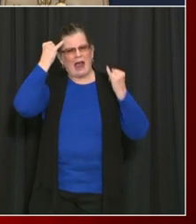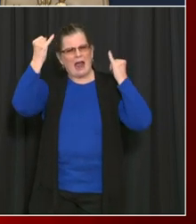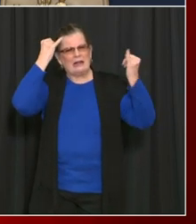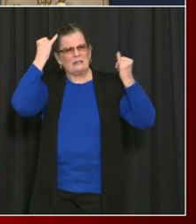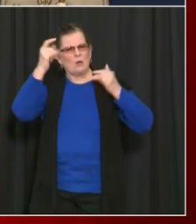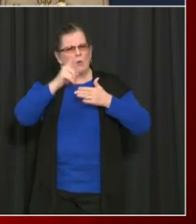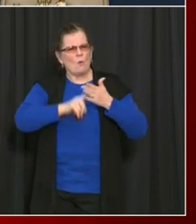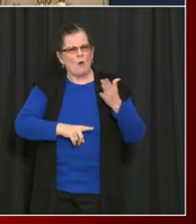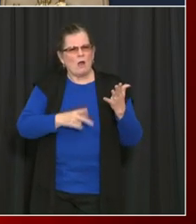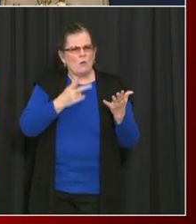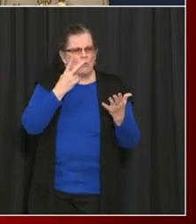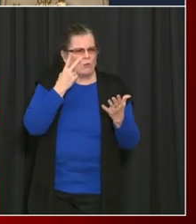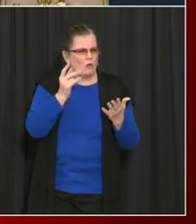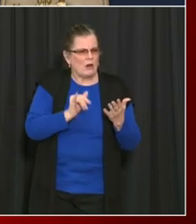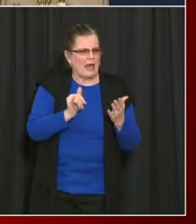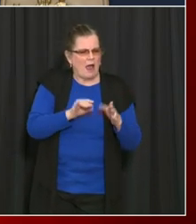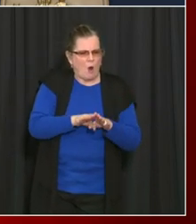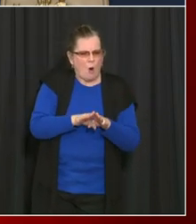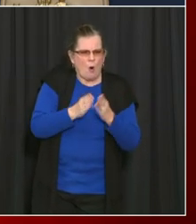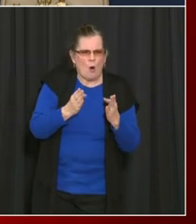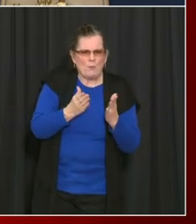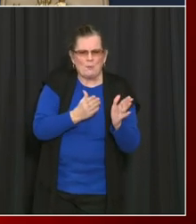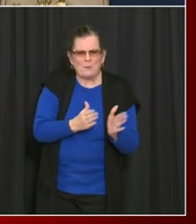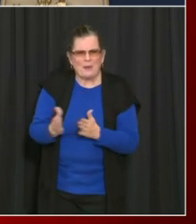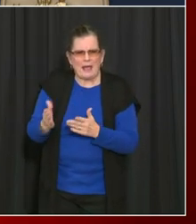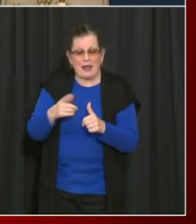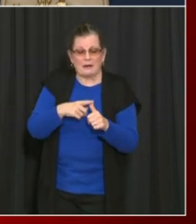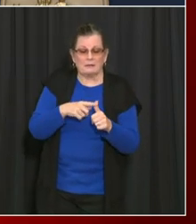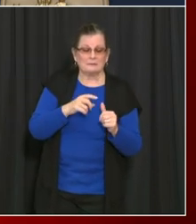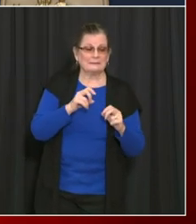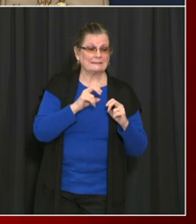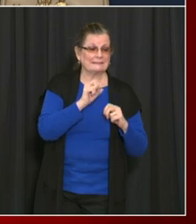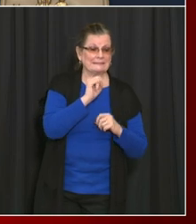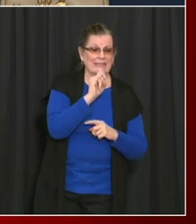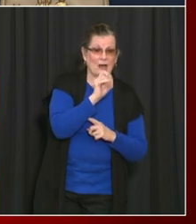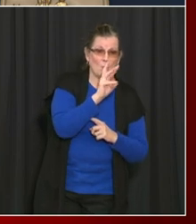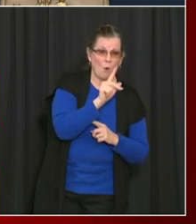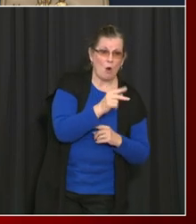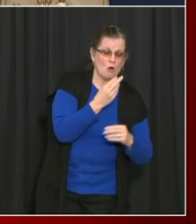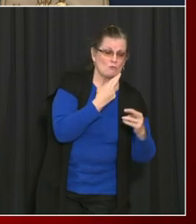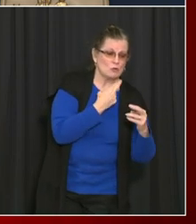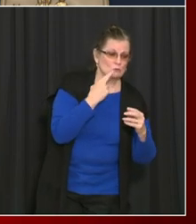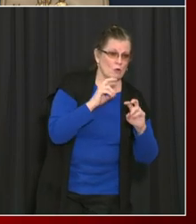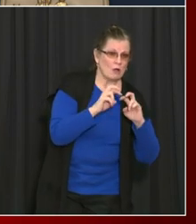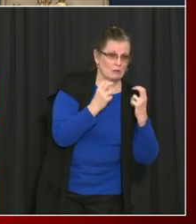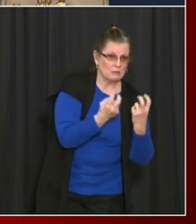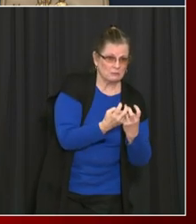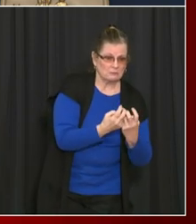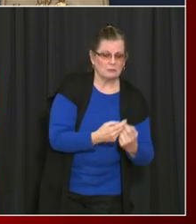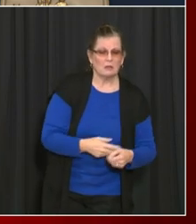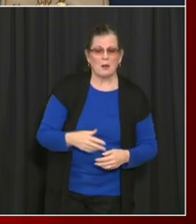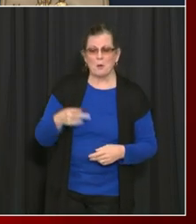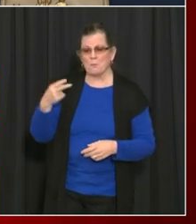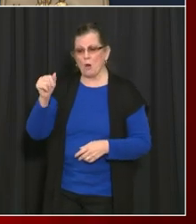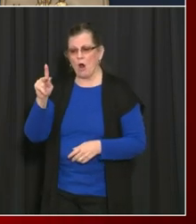and other spaces for restaurants, retail, and recreation.